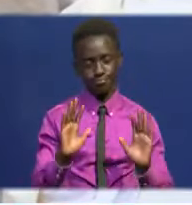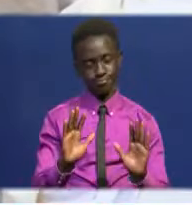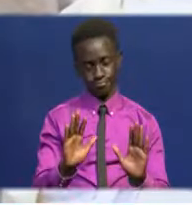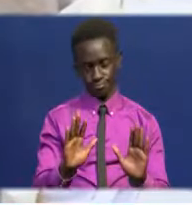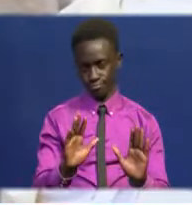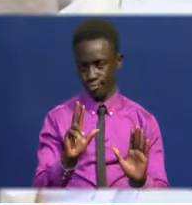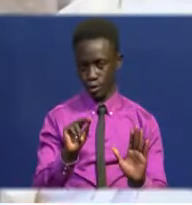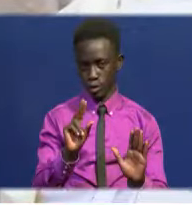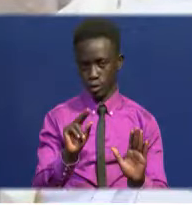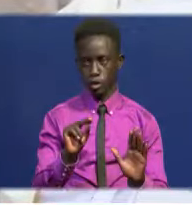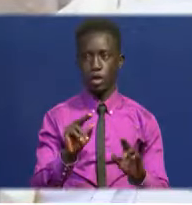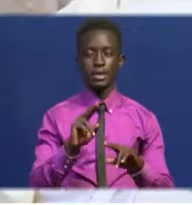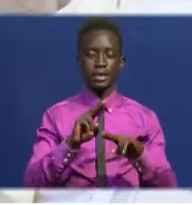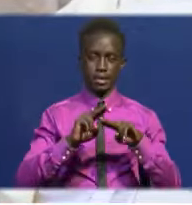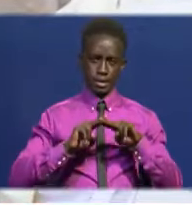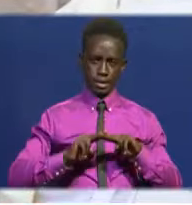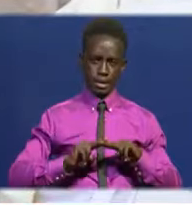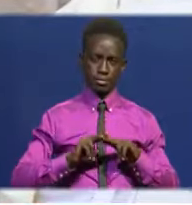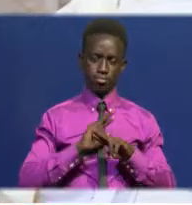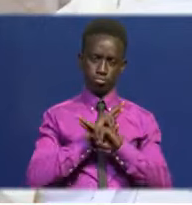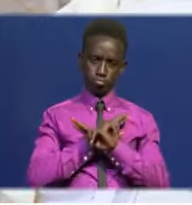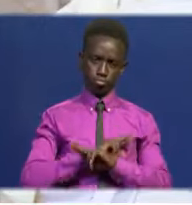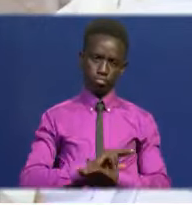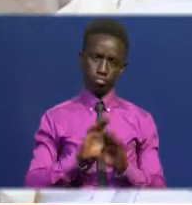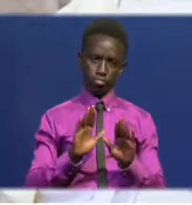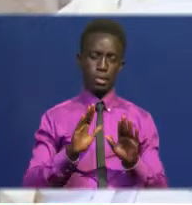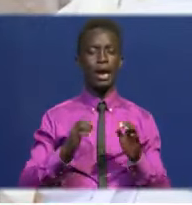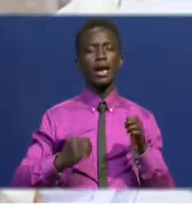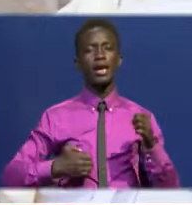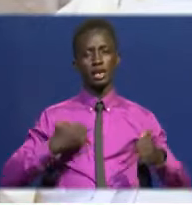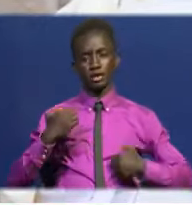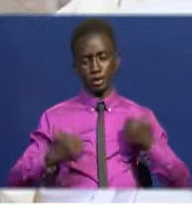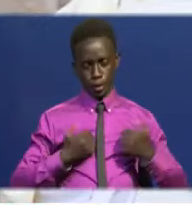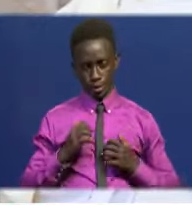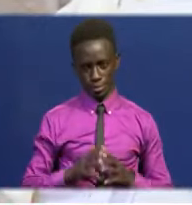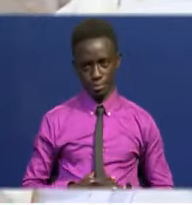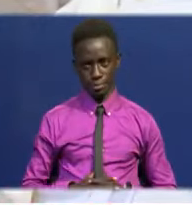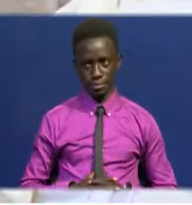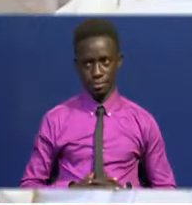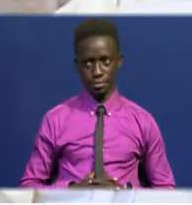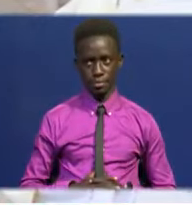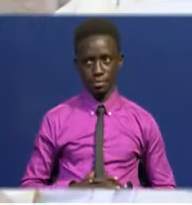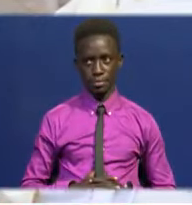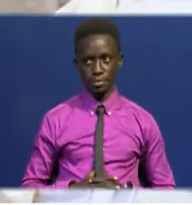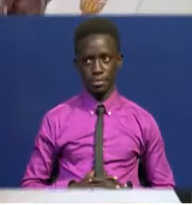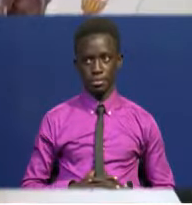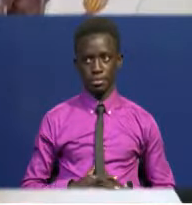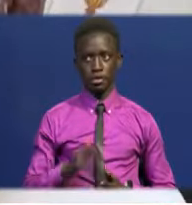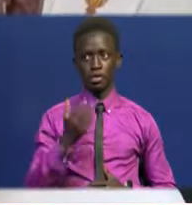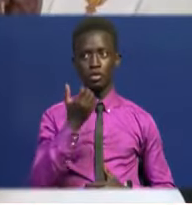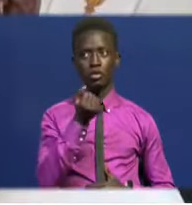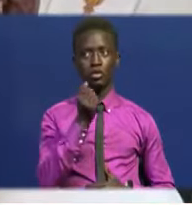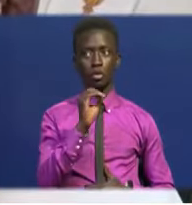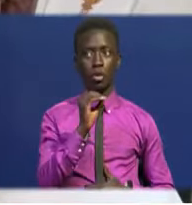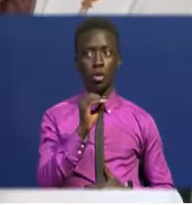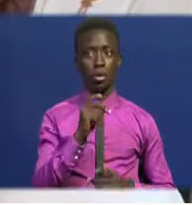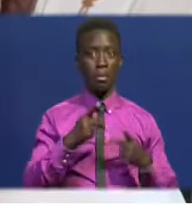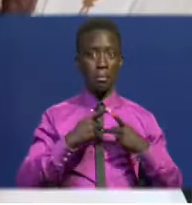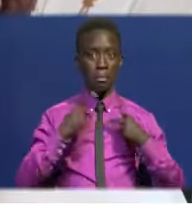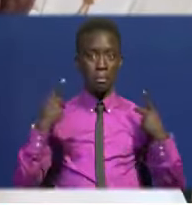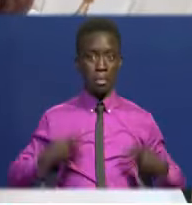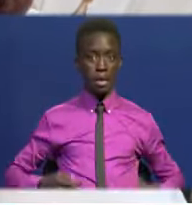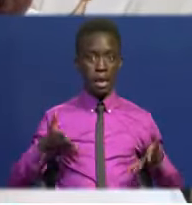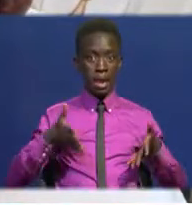back, relax, and enjoy. So none of the priests need to be nervous today.